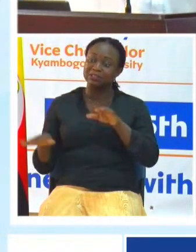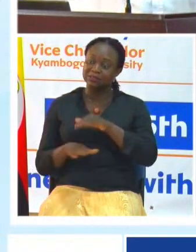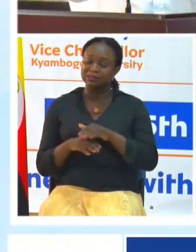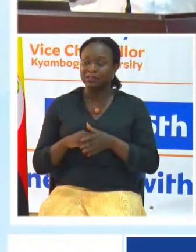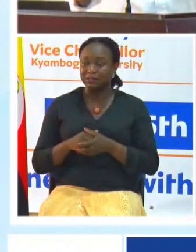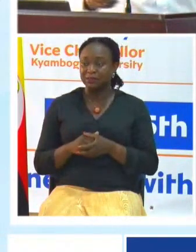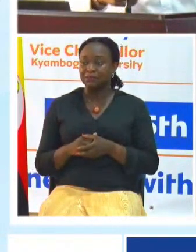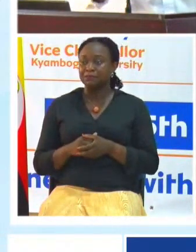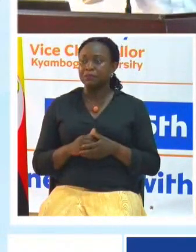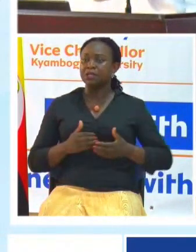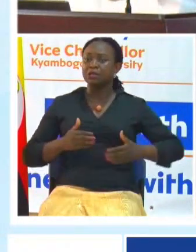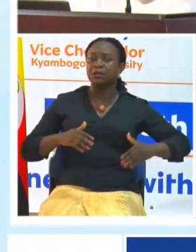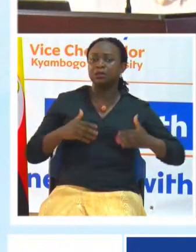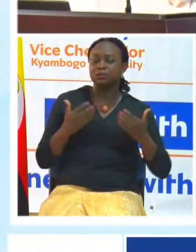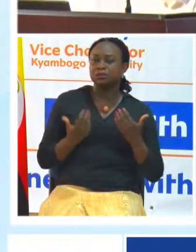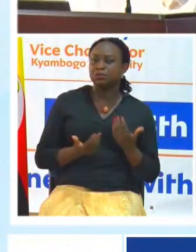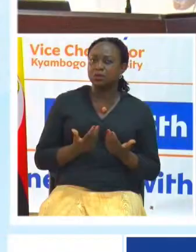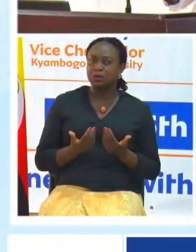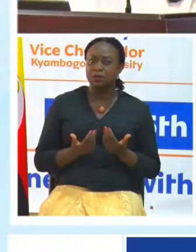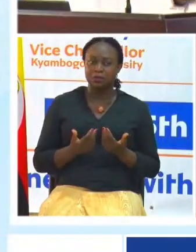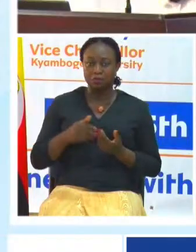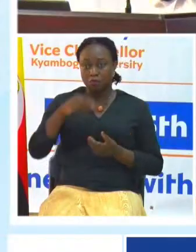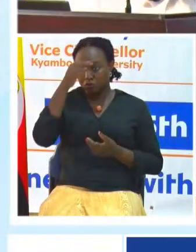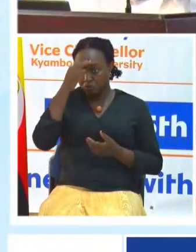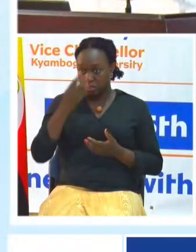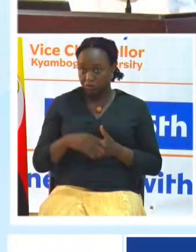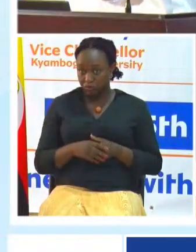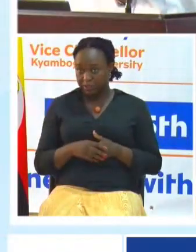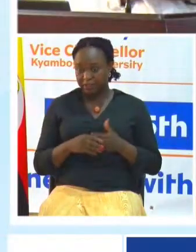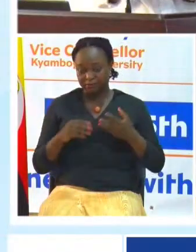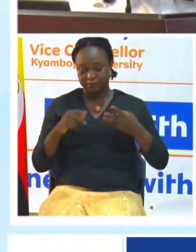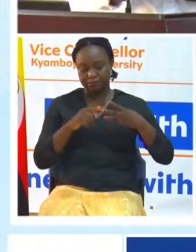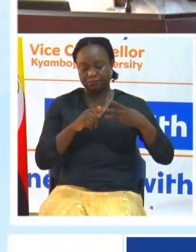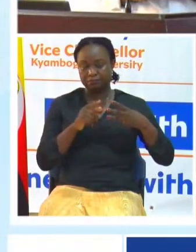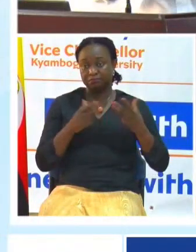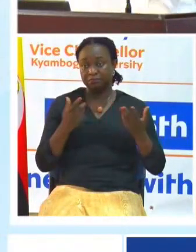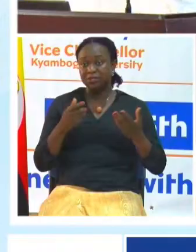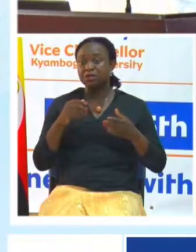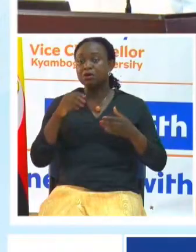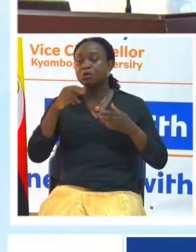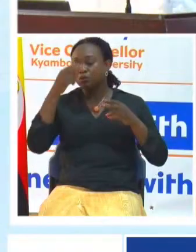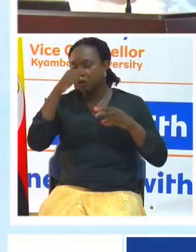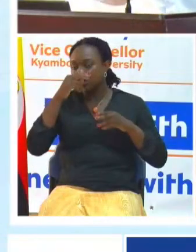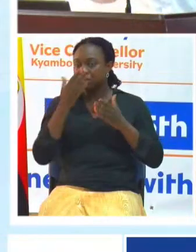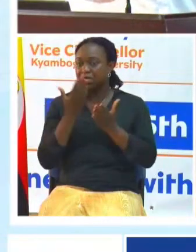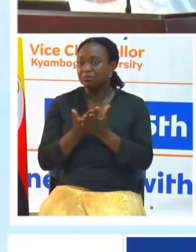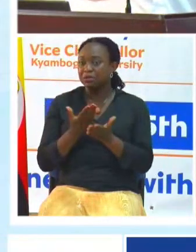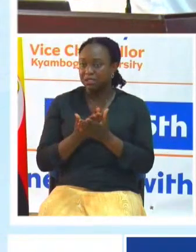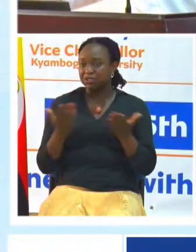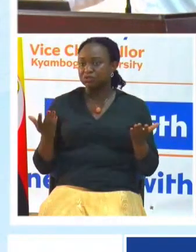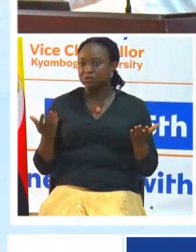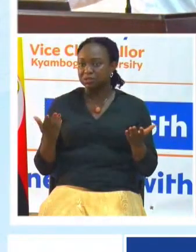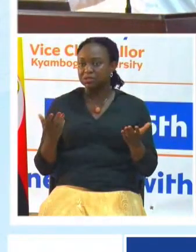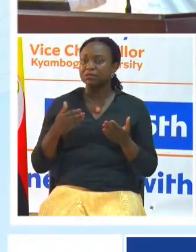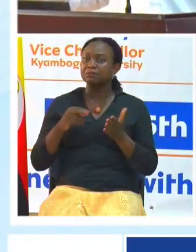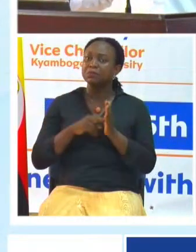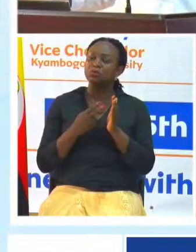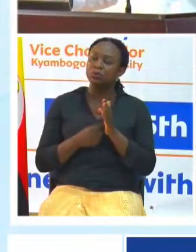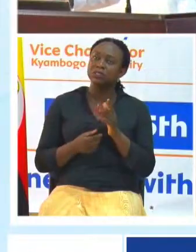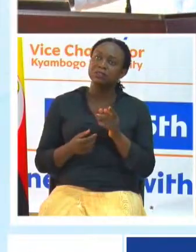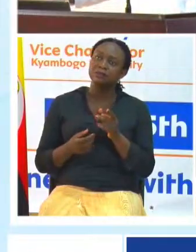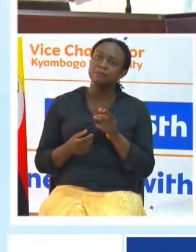assistantships. Now, when I talk about graduate admissions or graduate applications, they are very autonomous. By that I mean